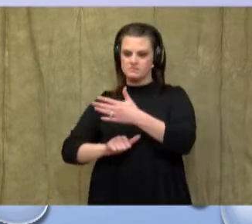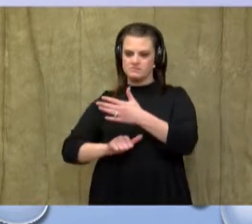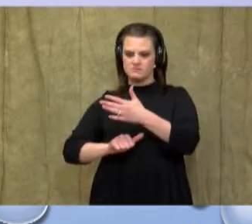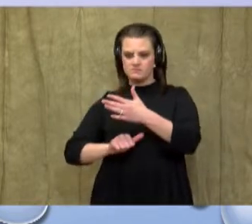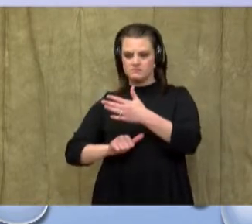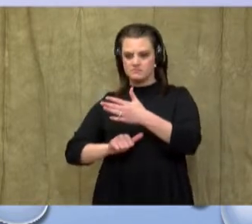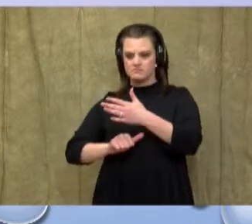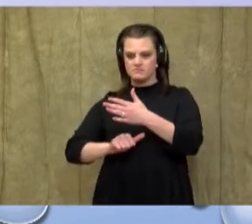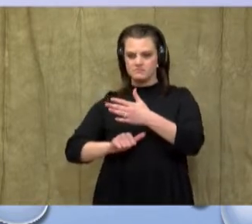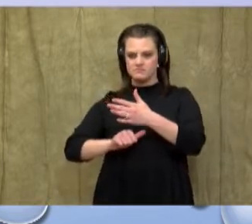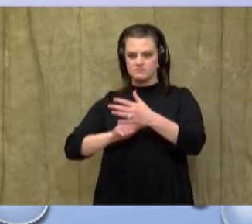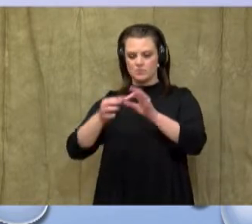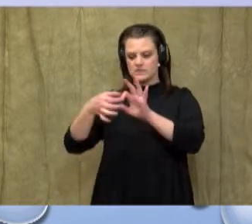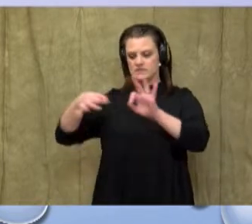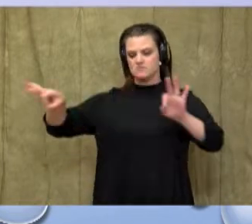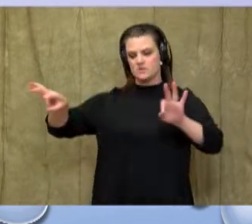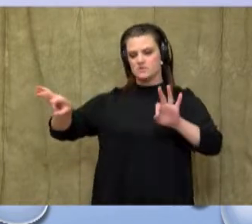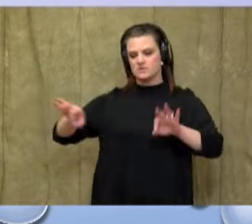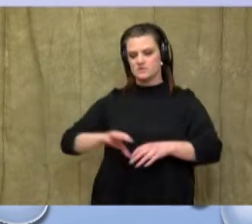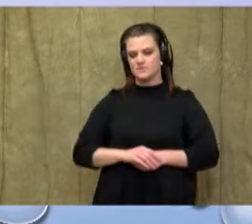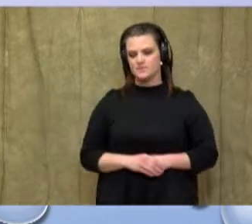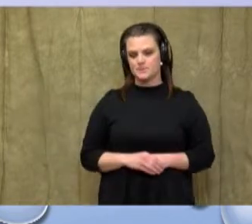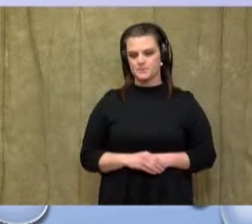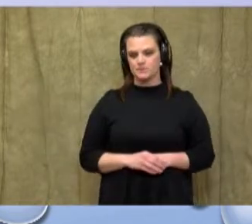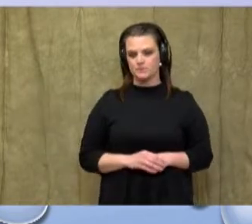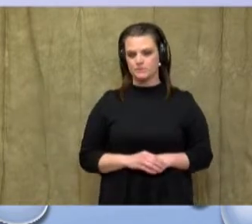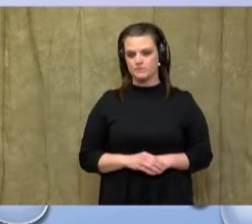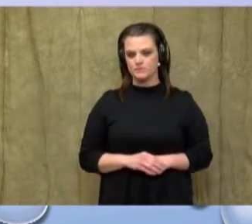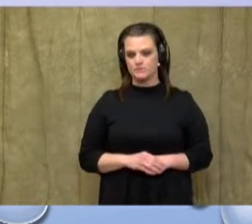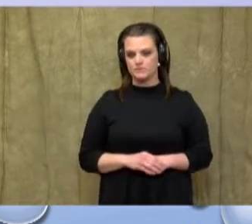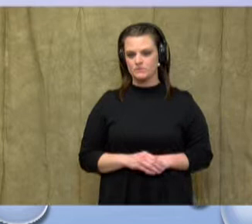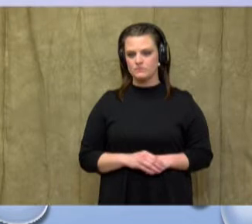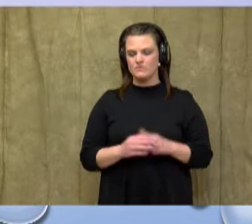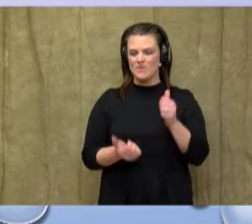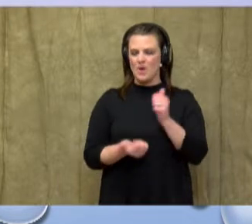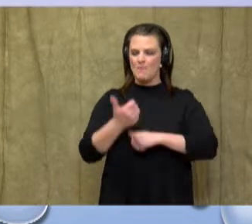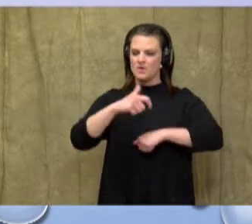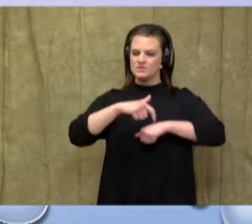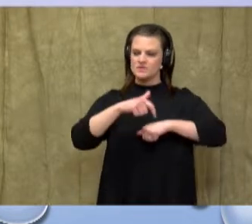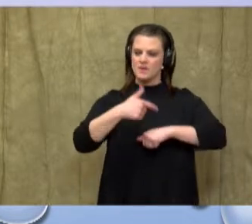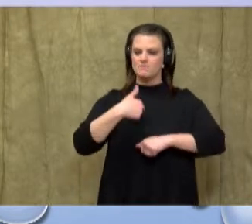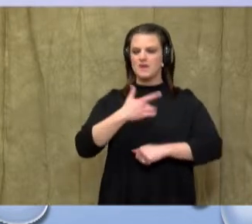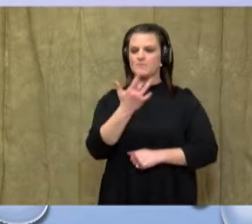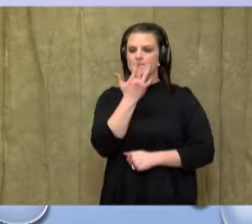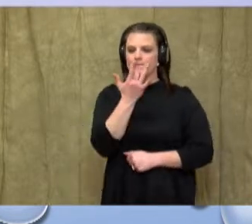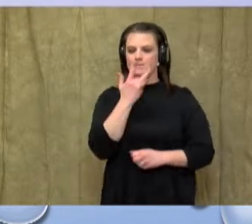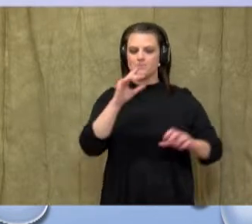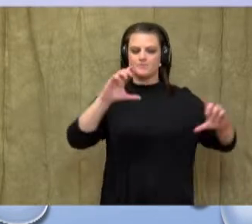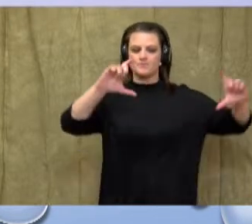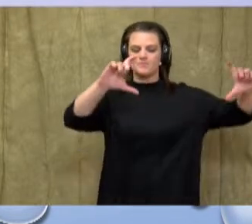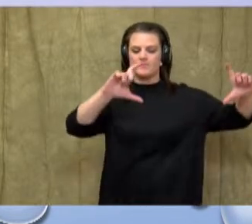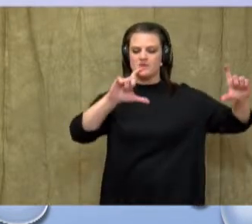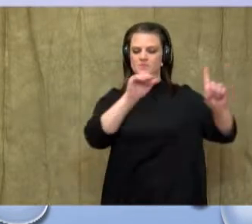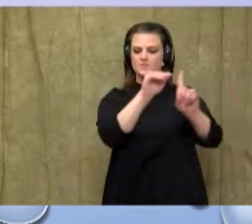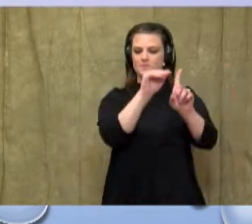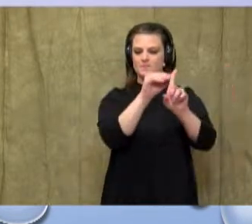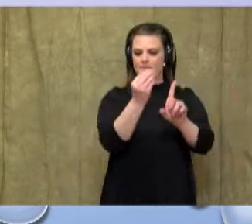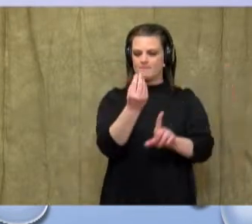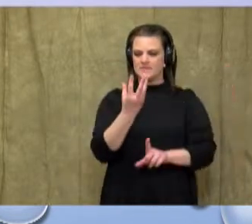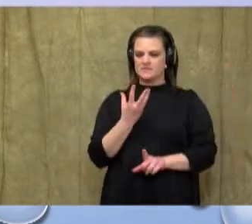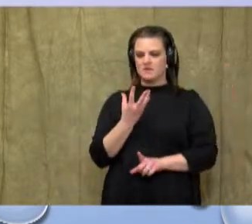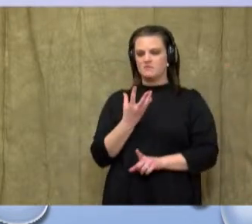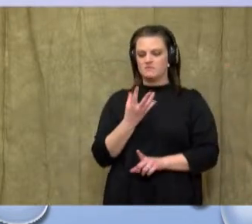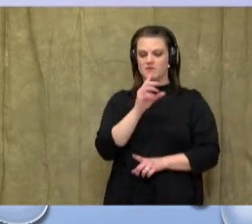subtraction in expressions. Most of the time, I still like to put parentheses just so I'm reminded it